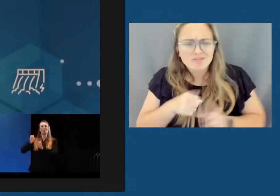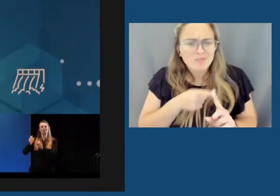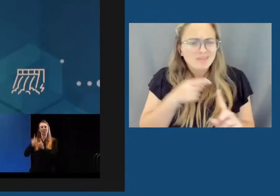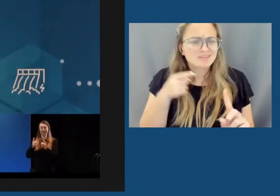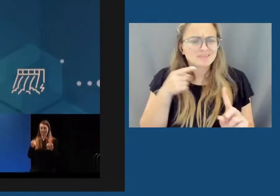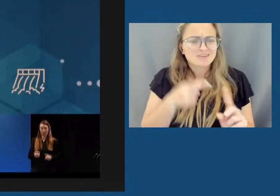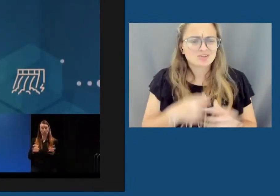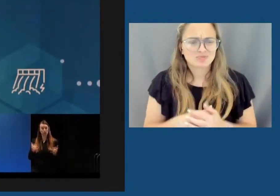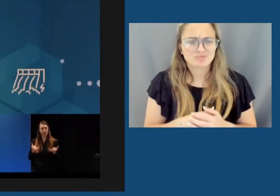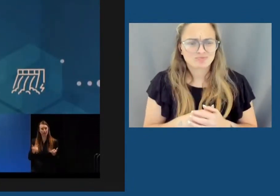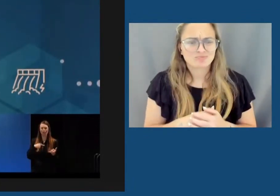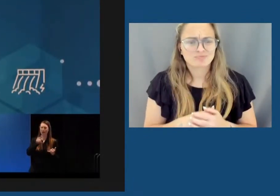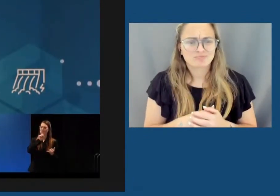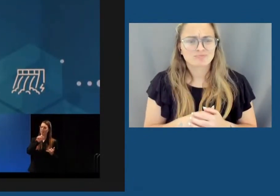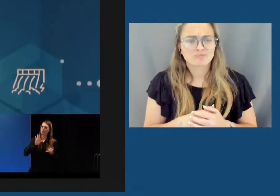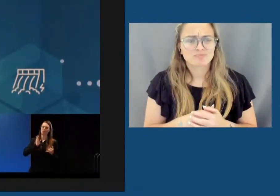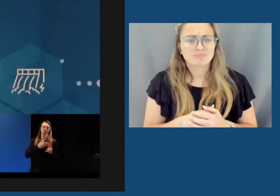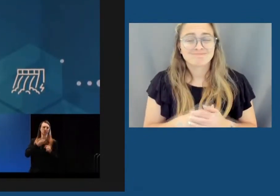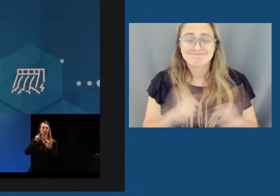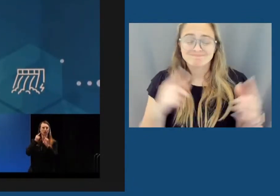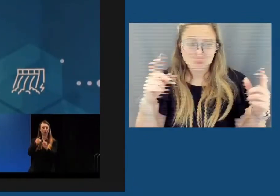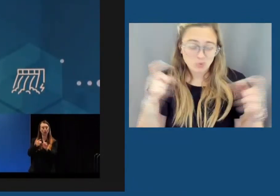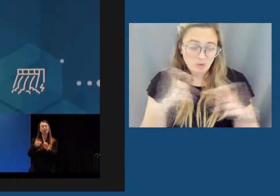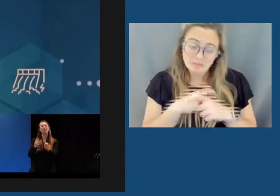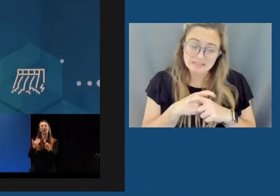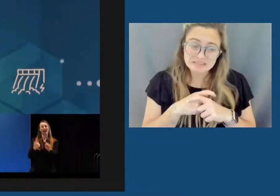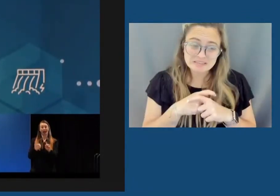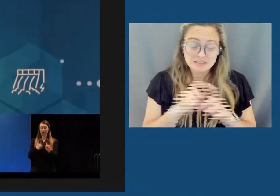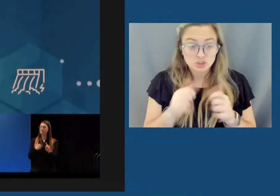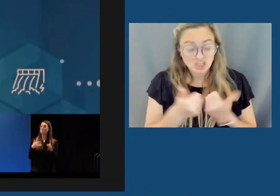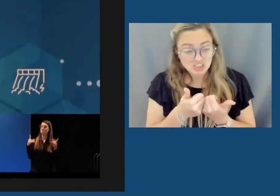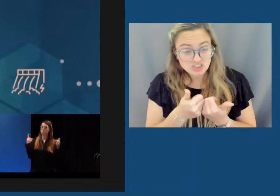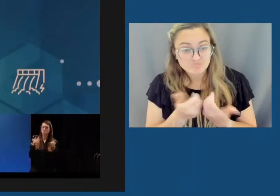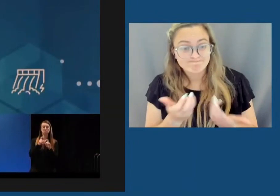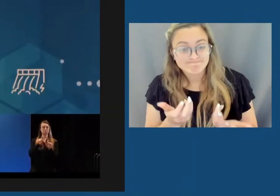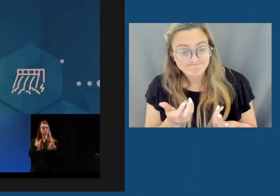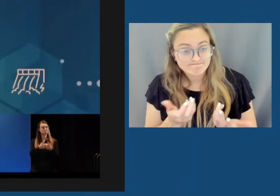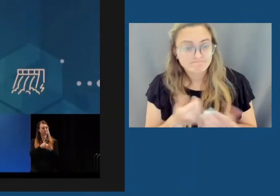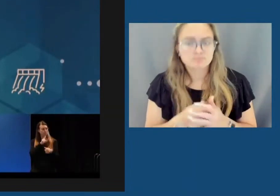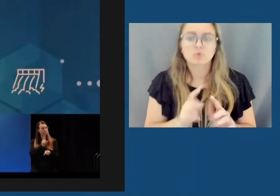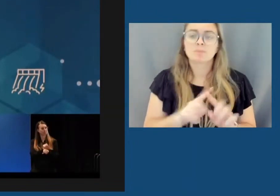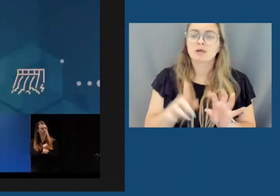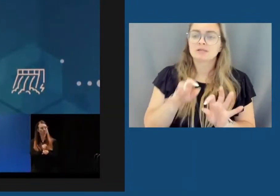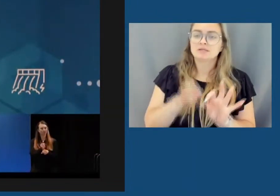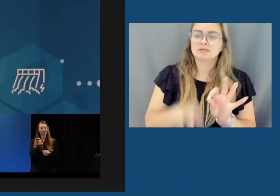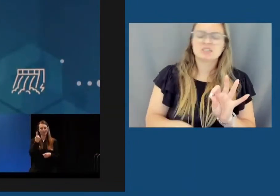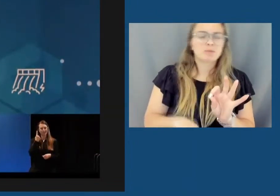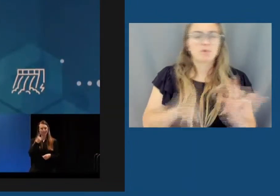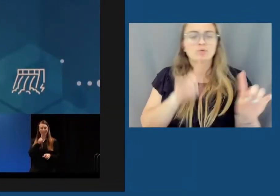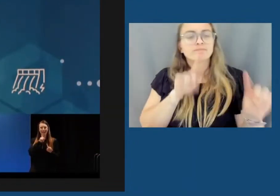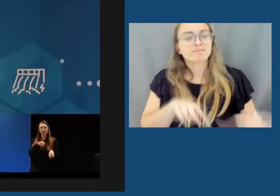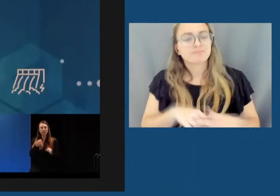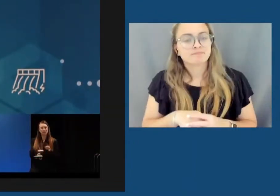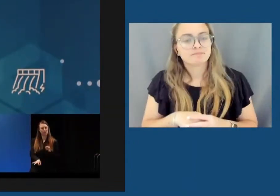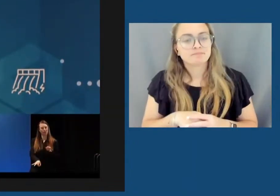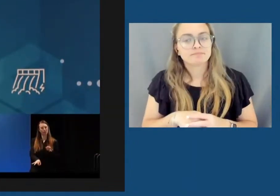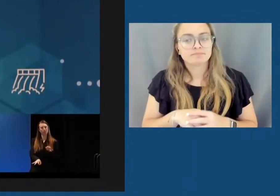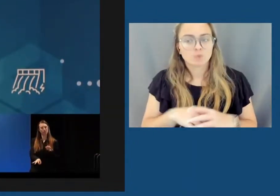So we have a complex challenge, but a simple equation. Bringing